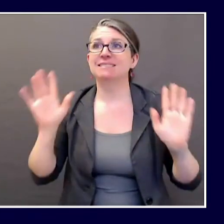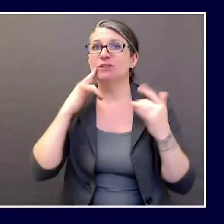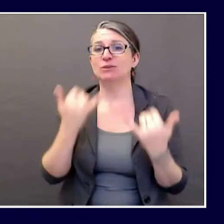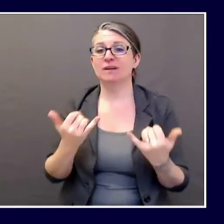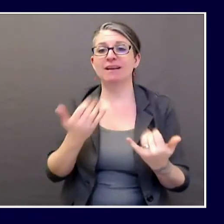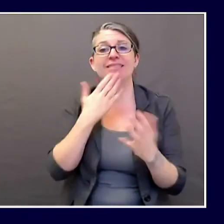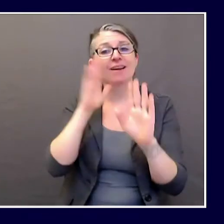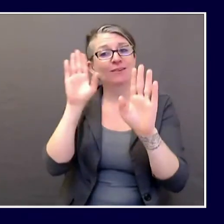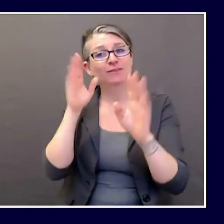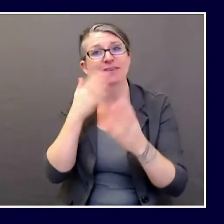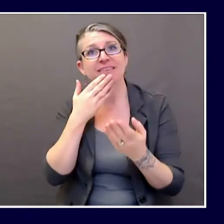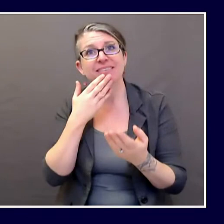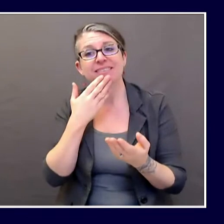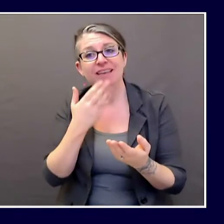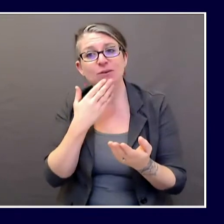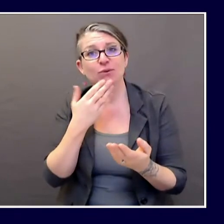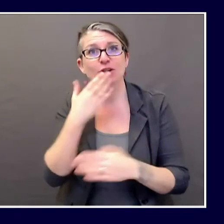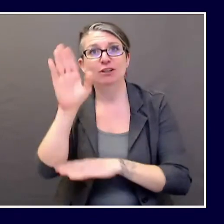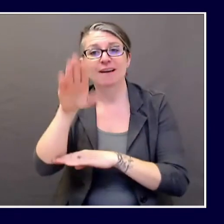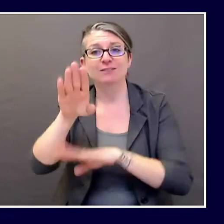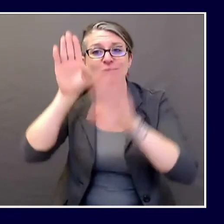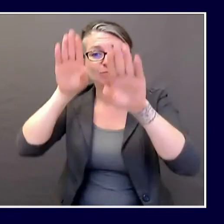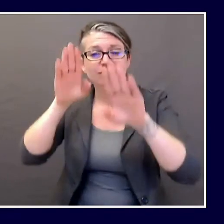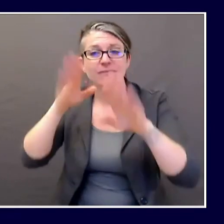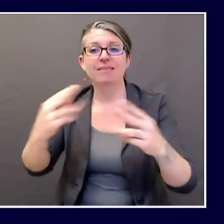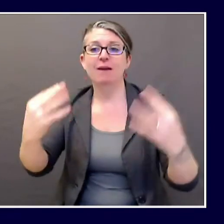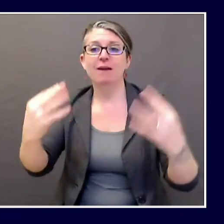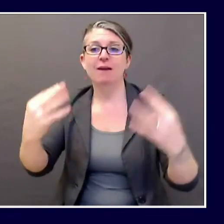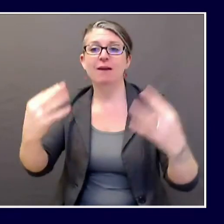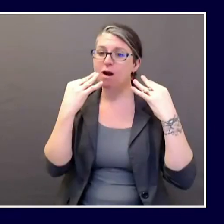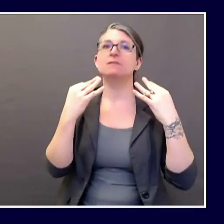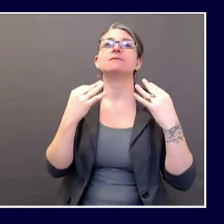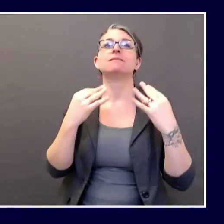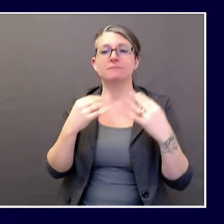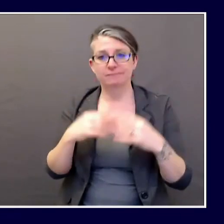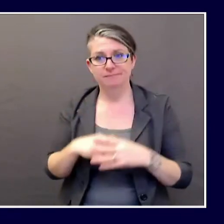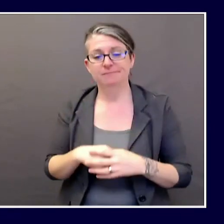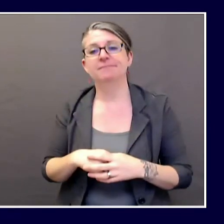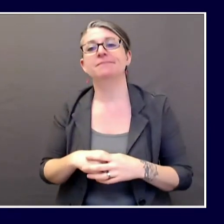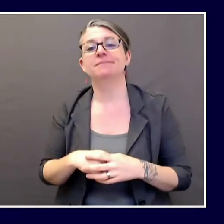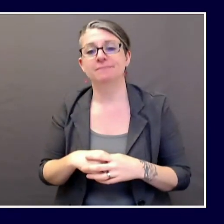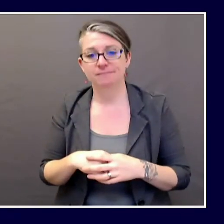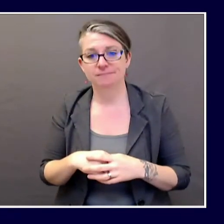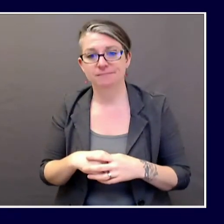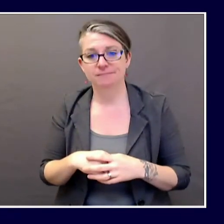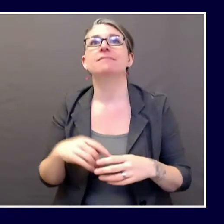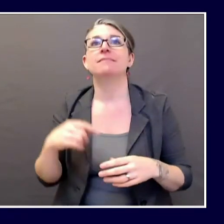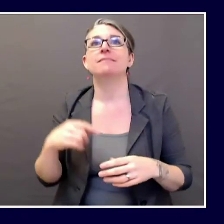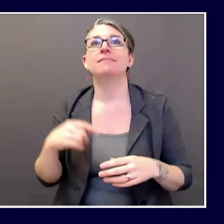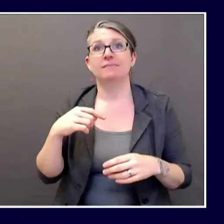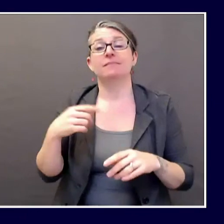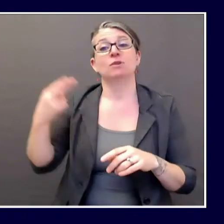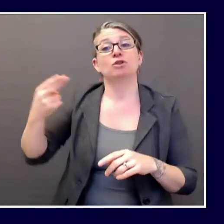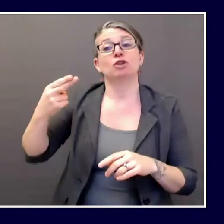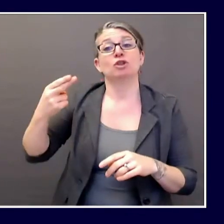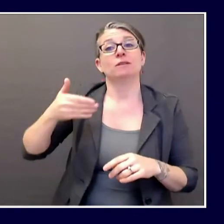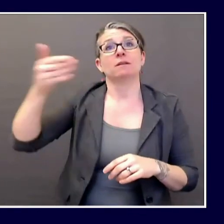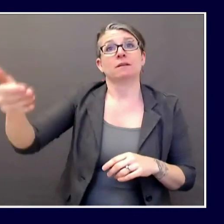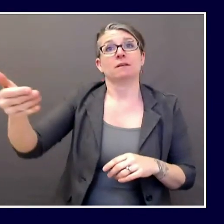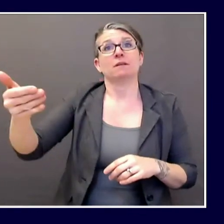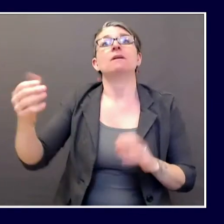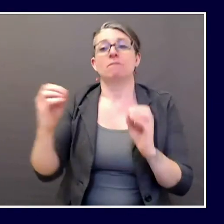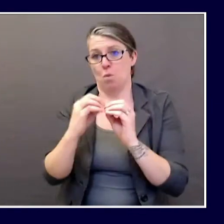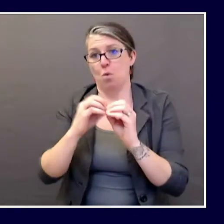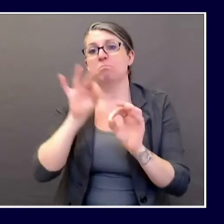questions and helping keep everyone up to date on where we stand. We'll have more to talk about later this week on vaccines. I hope that includes some numbers as